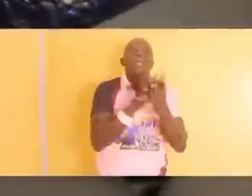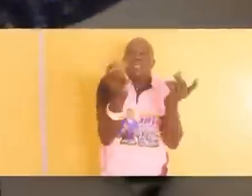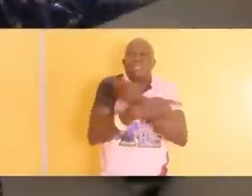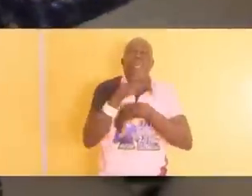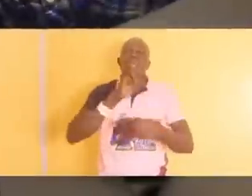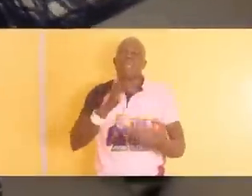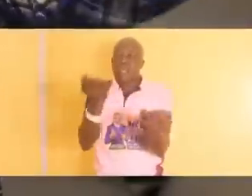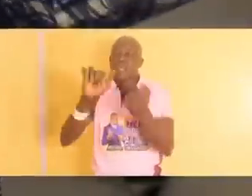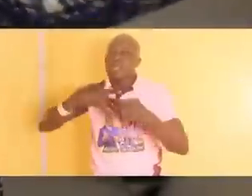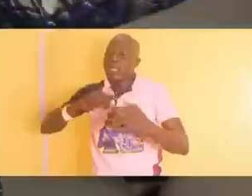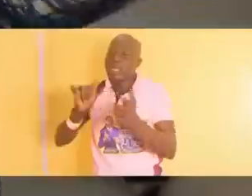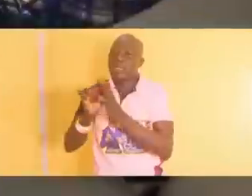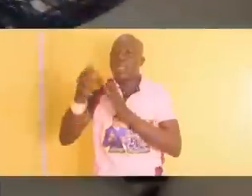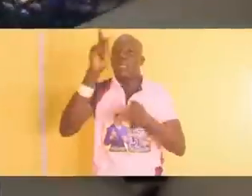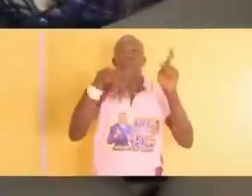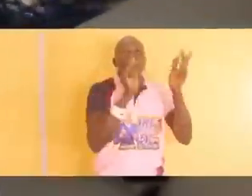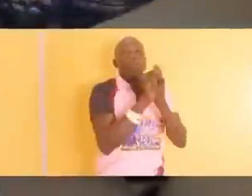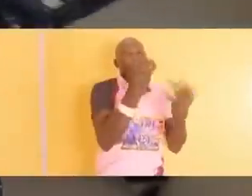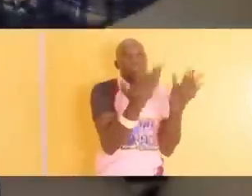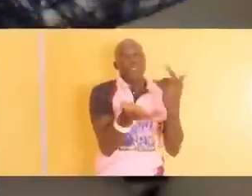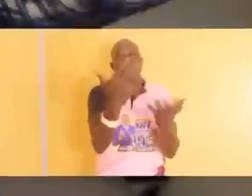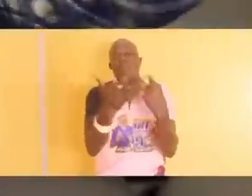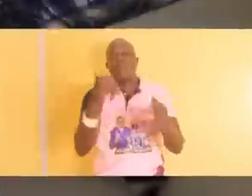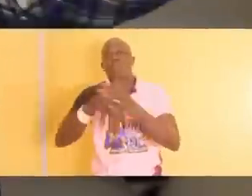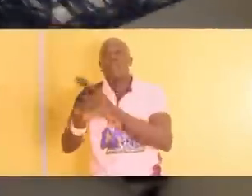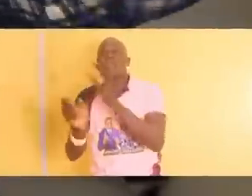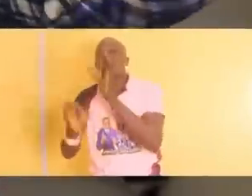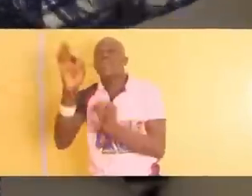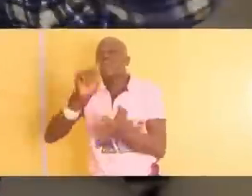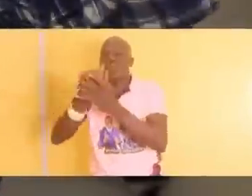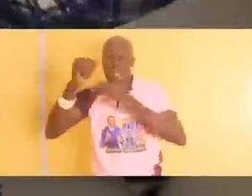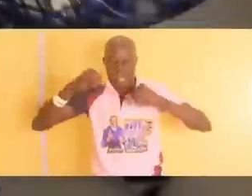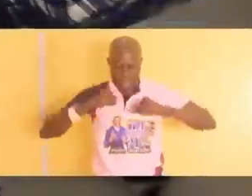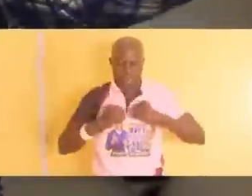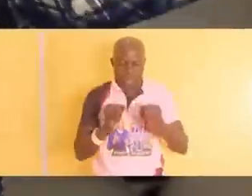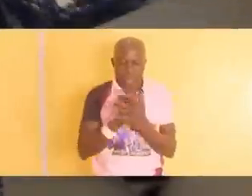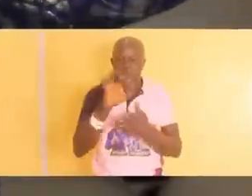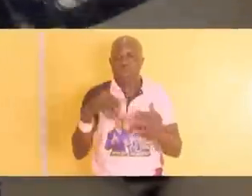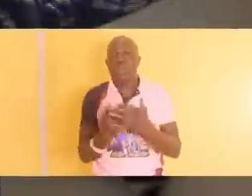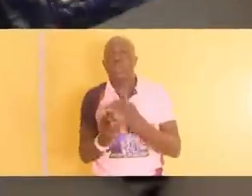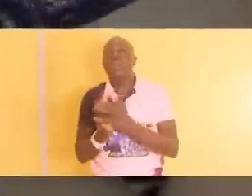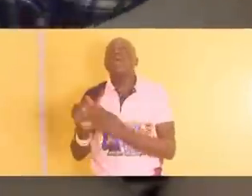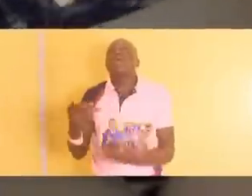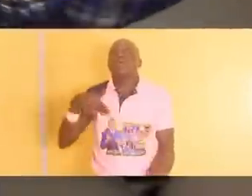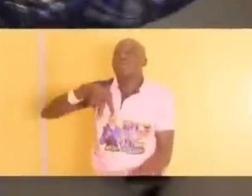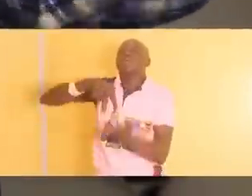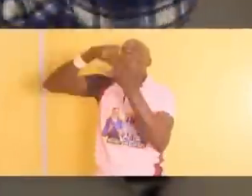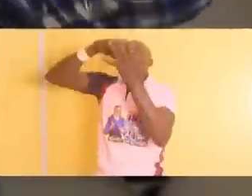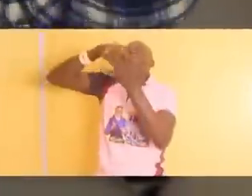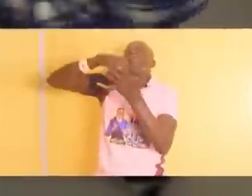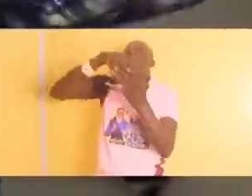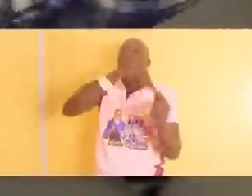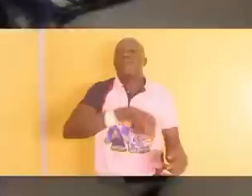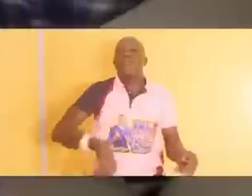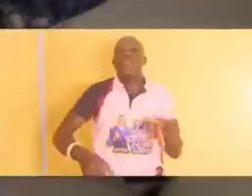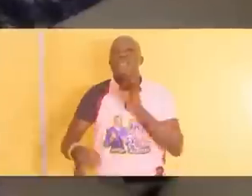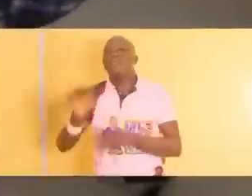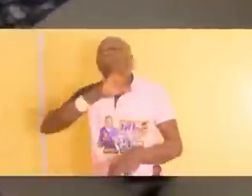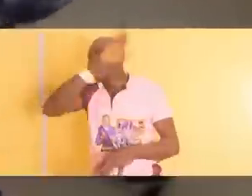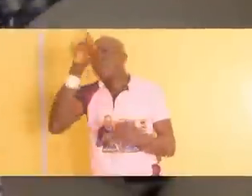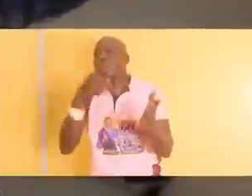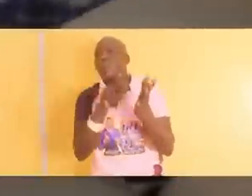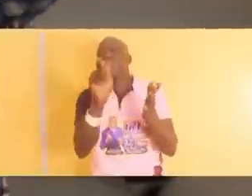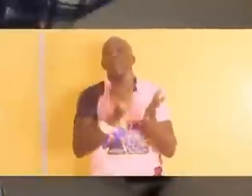mi èèyàn gbọdọ ru ẹbọ ńlá bó o bá ṣe ní ipa ni dìde dúró kó o bá ti sọrọ má jẹ